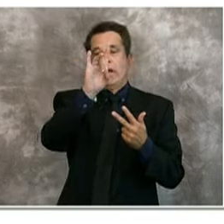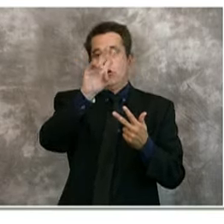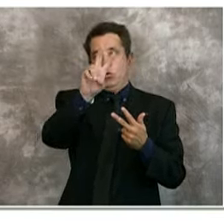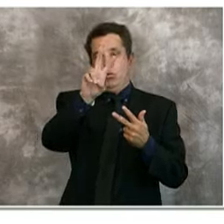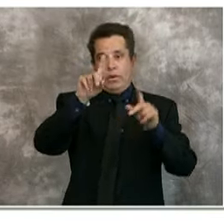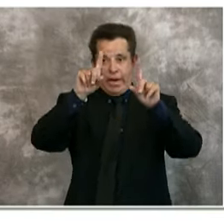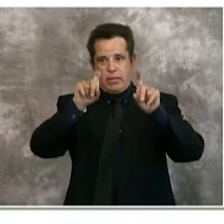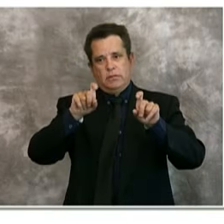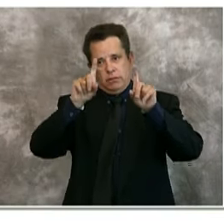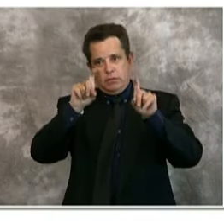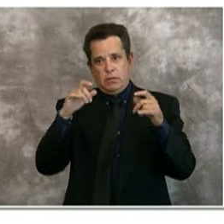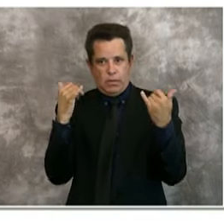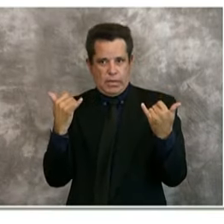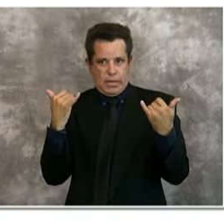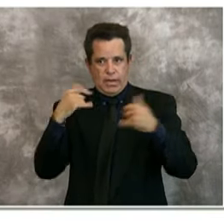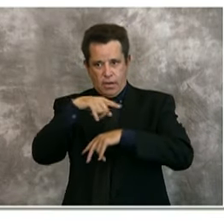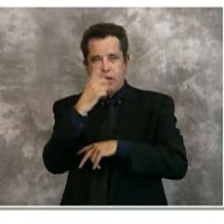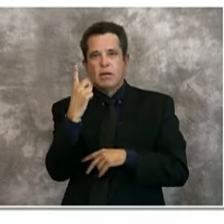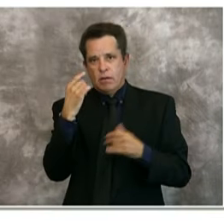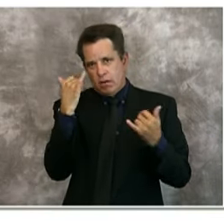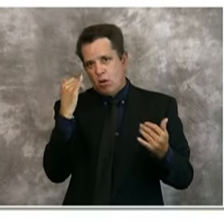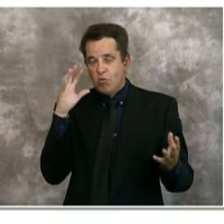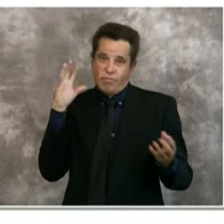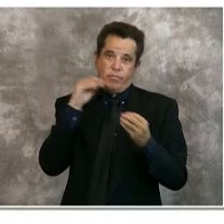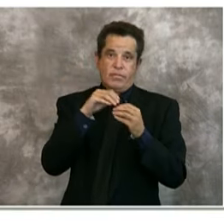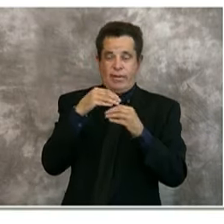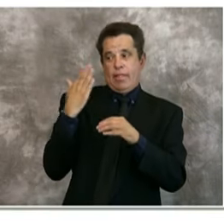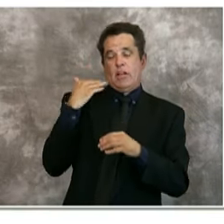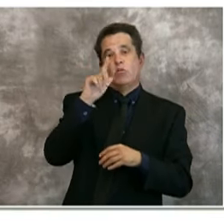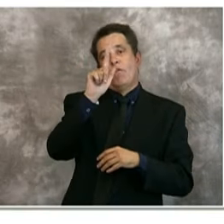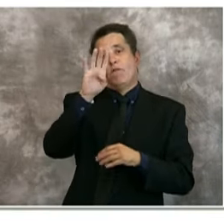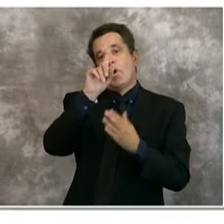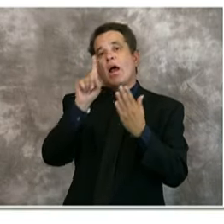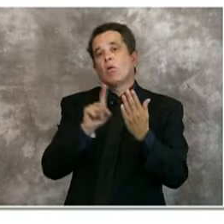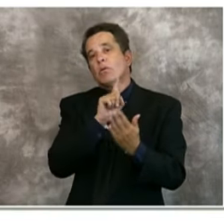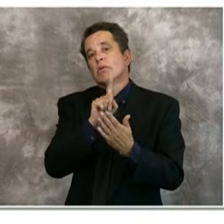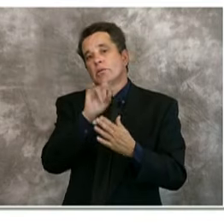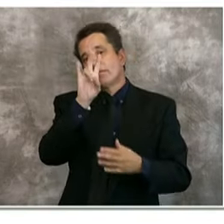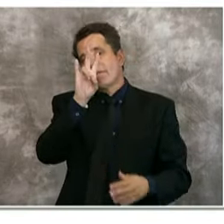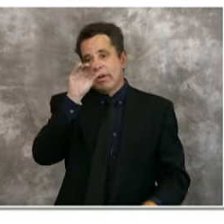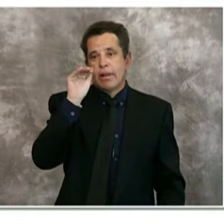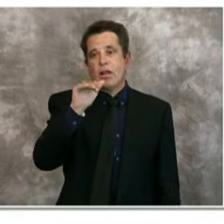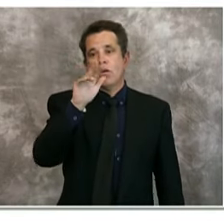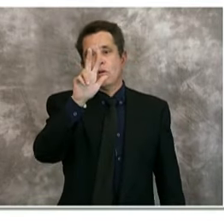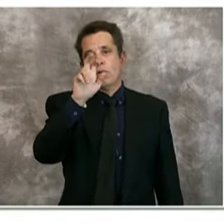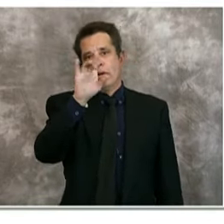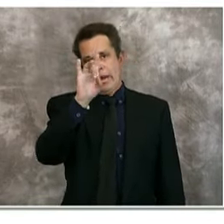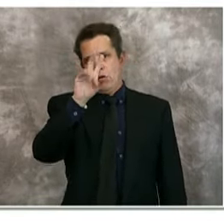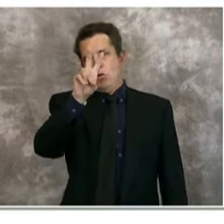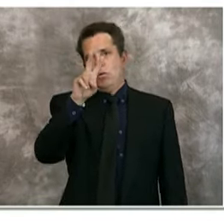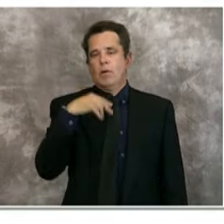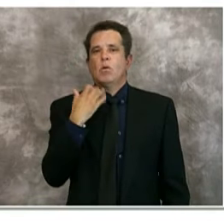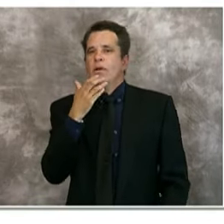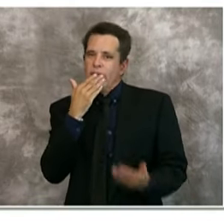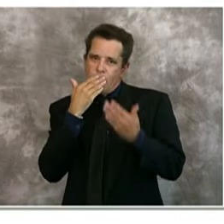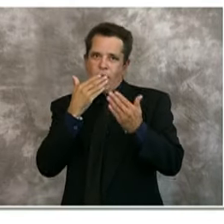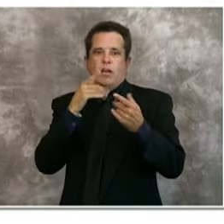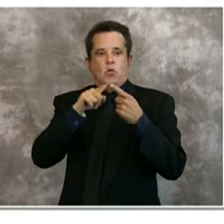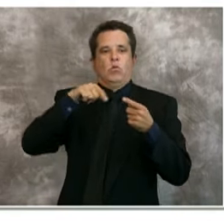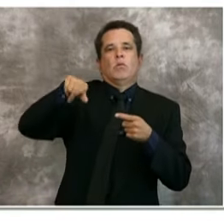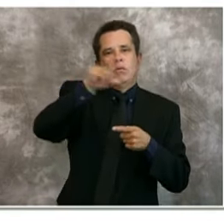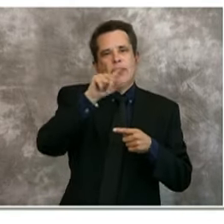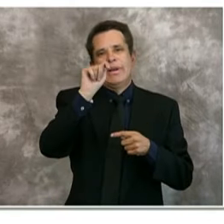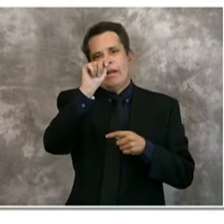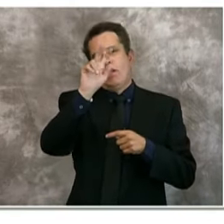7,382 tests that have been conducted in the last 24 hours. I want to take a minute to commend our testing team,